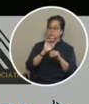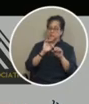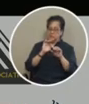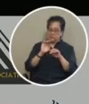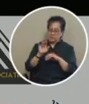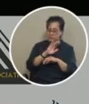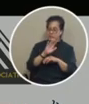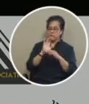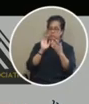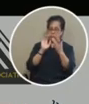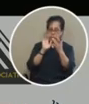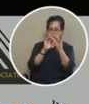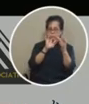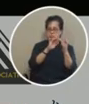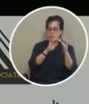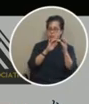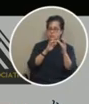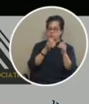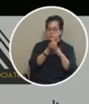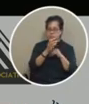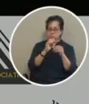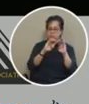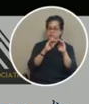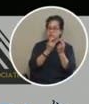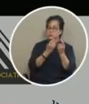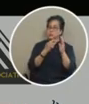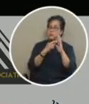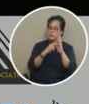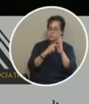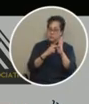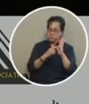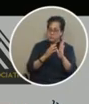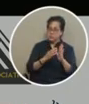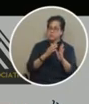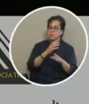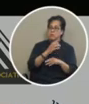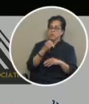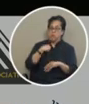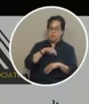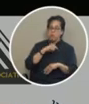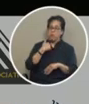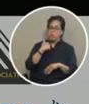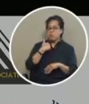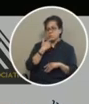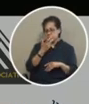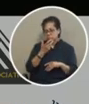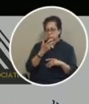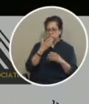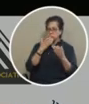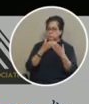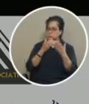reached out to several of our council reps, and we've gotten pretty close contact with them